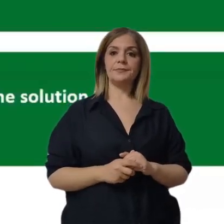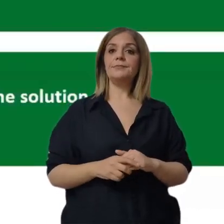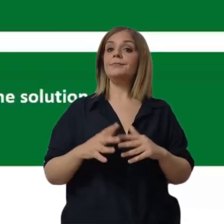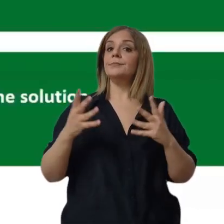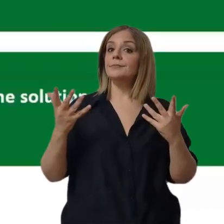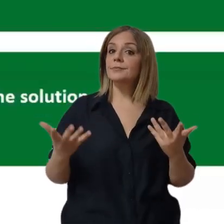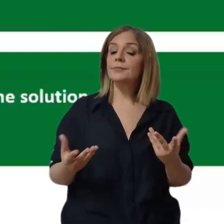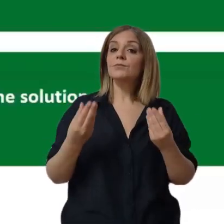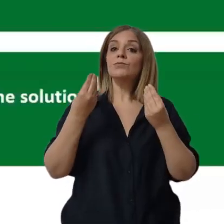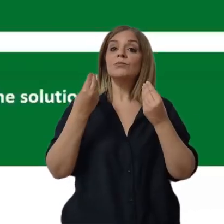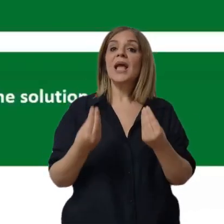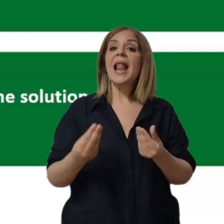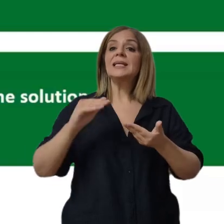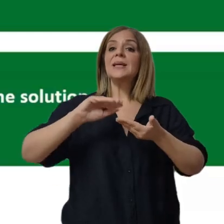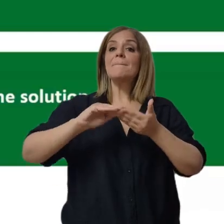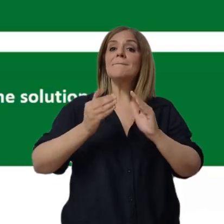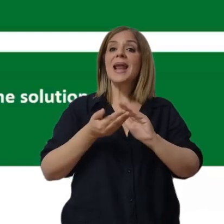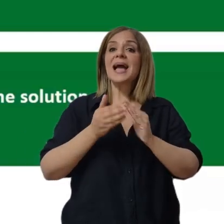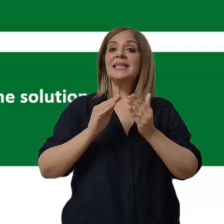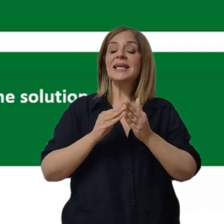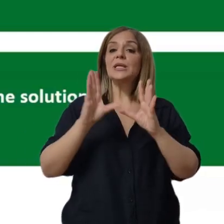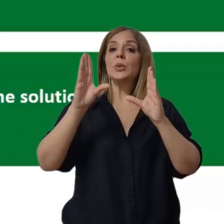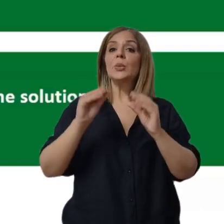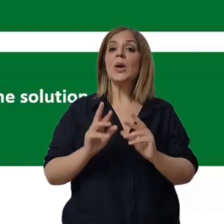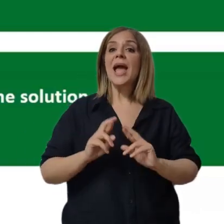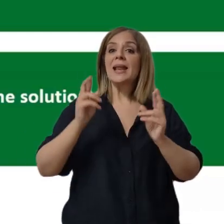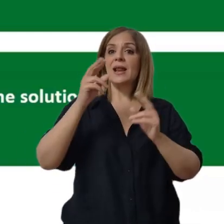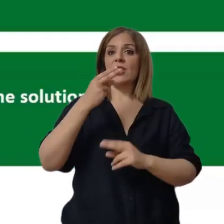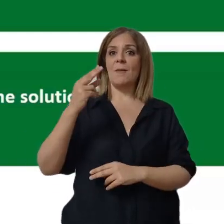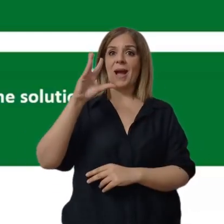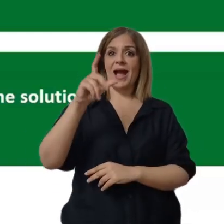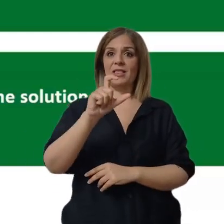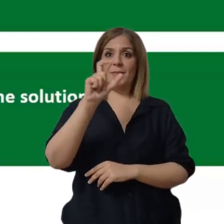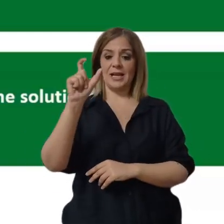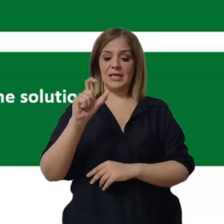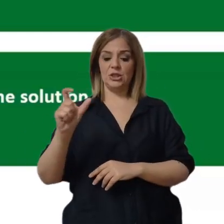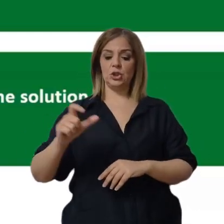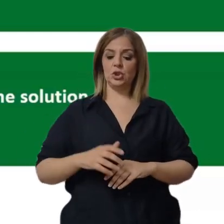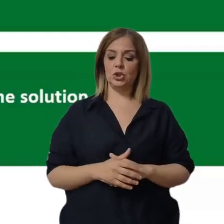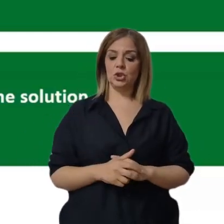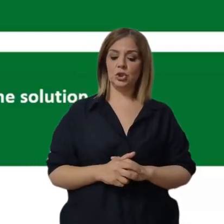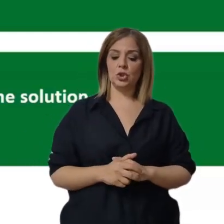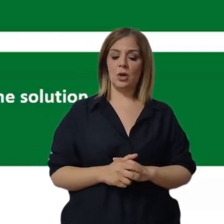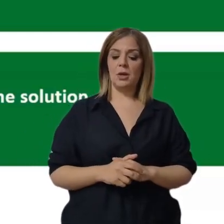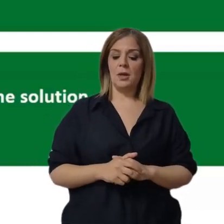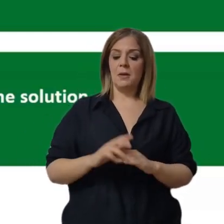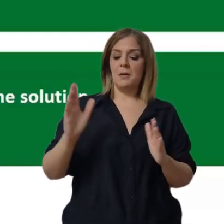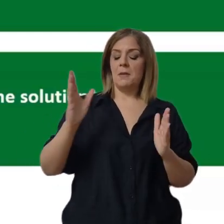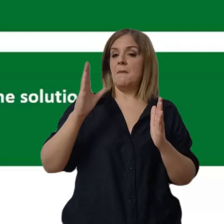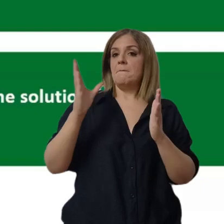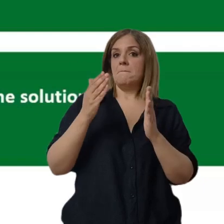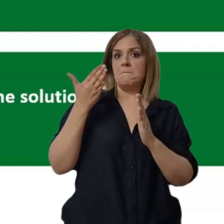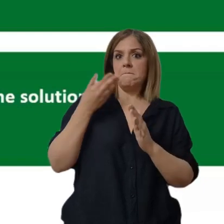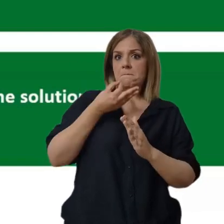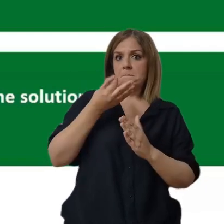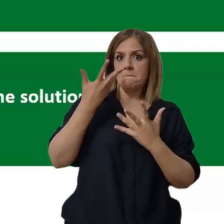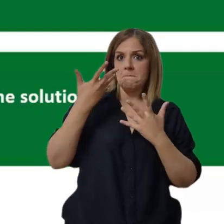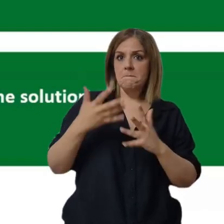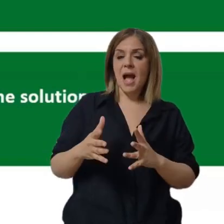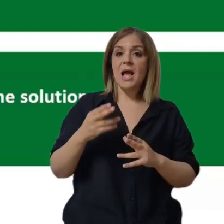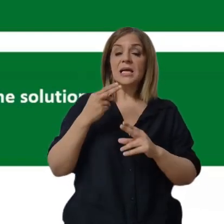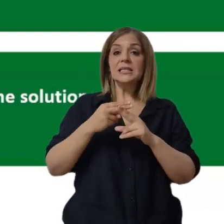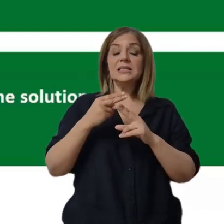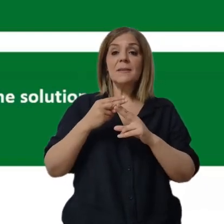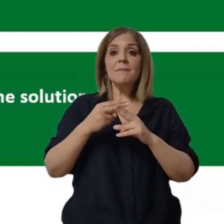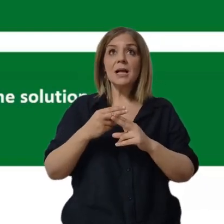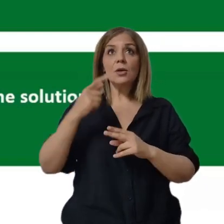So, good energy efficiency practices in everyday life are mainly four. So, changing the way that